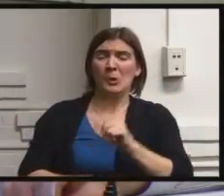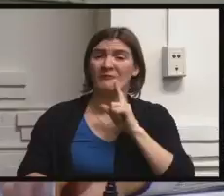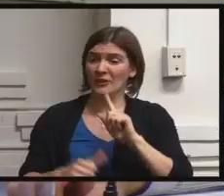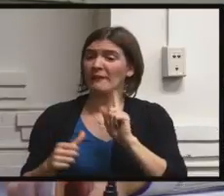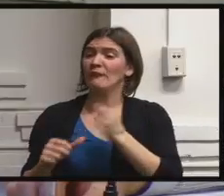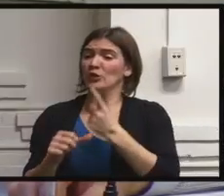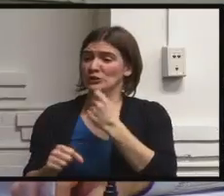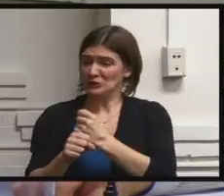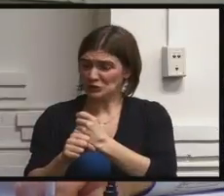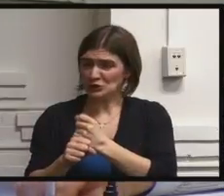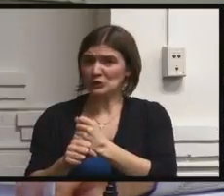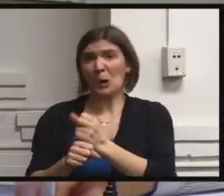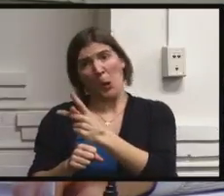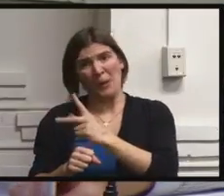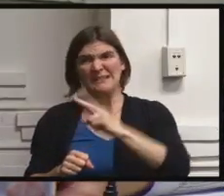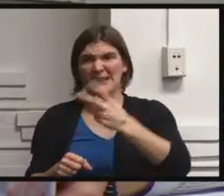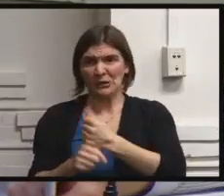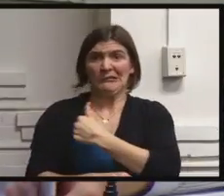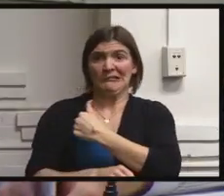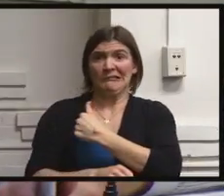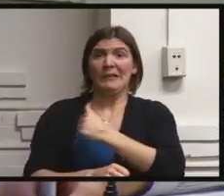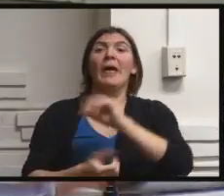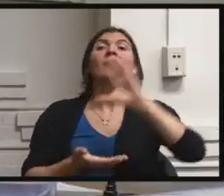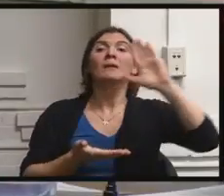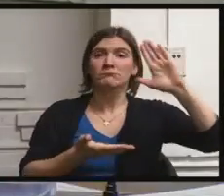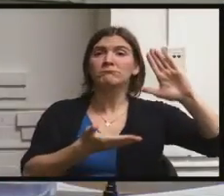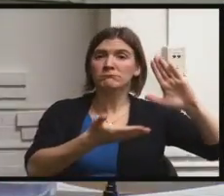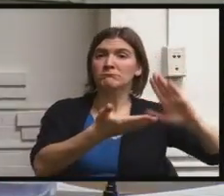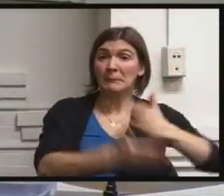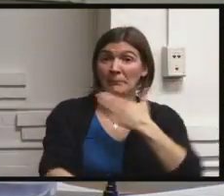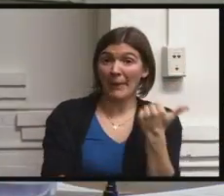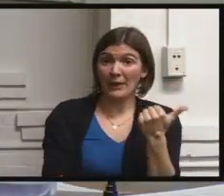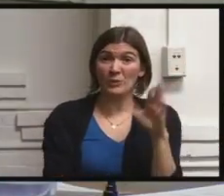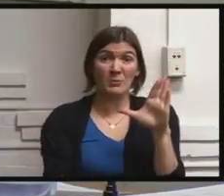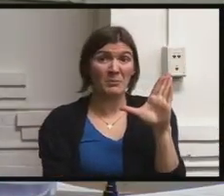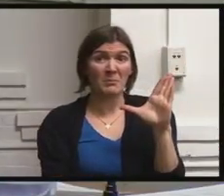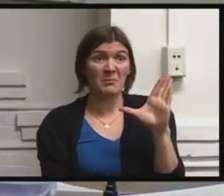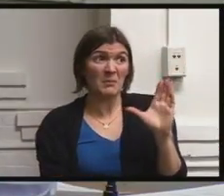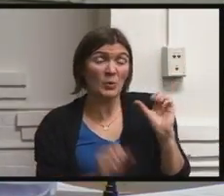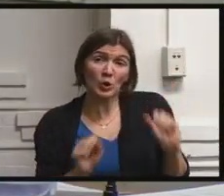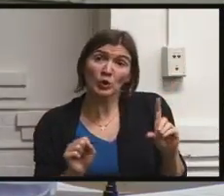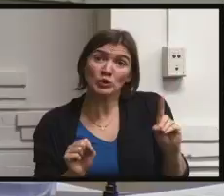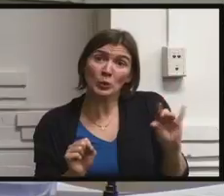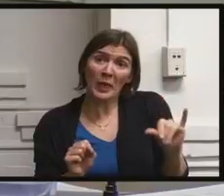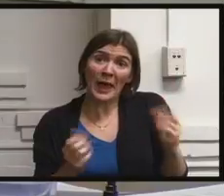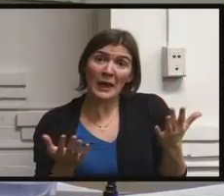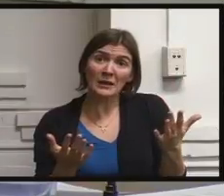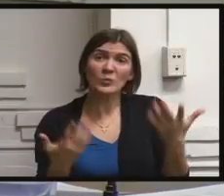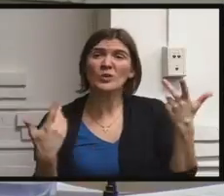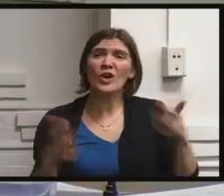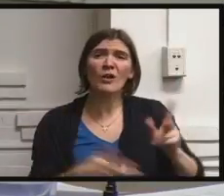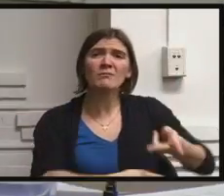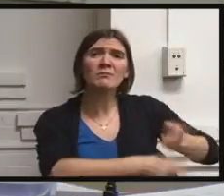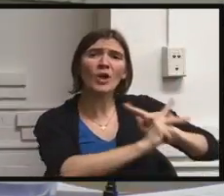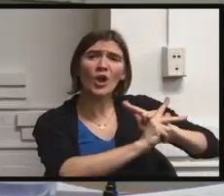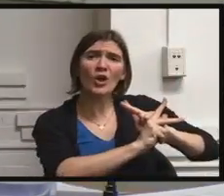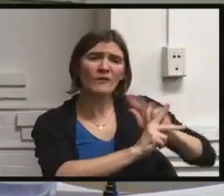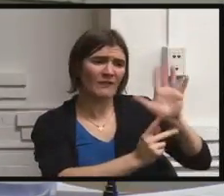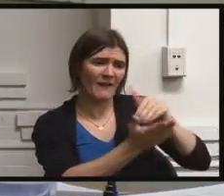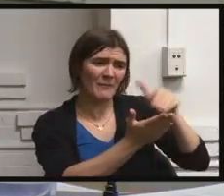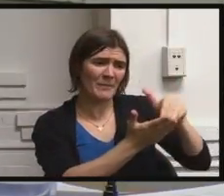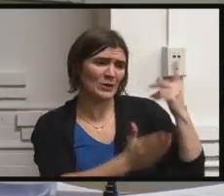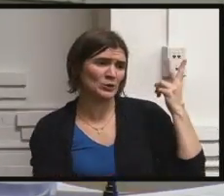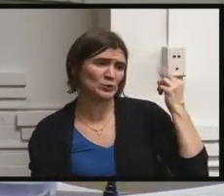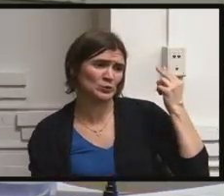year impacts could be spread out. And in practical terms, that's been done. because we already we borrowed